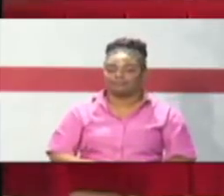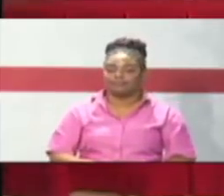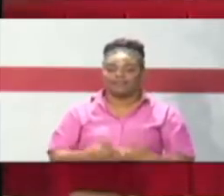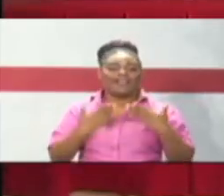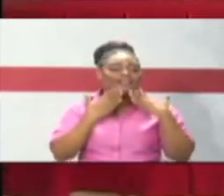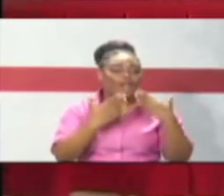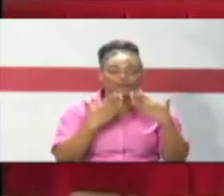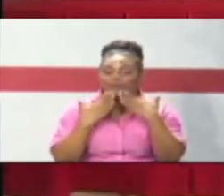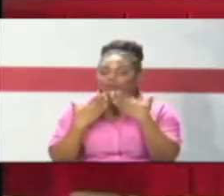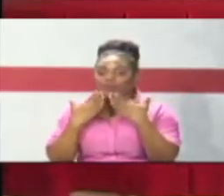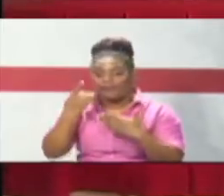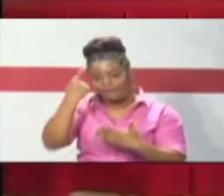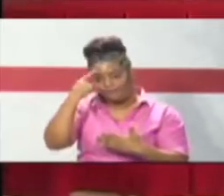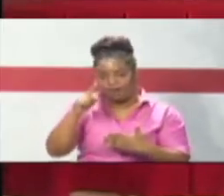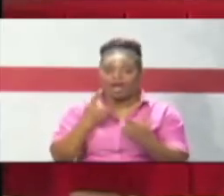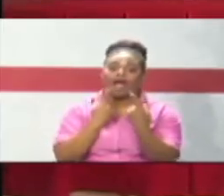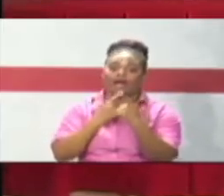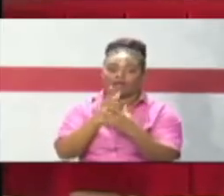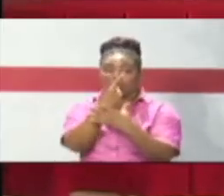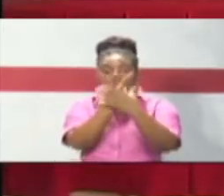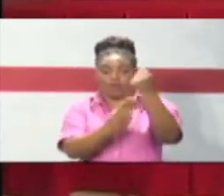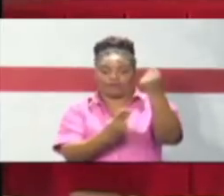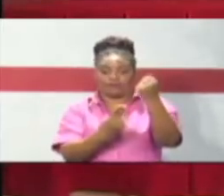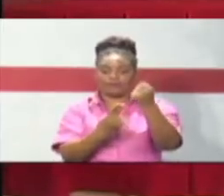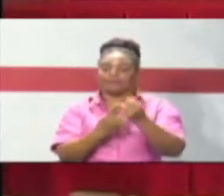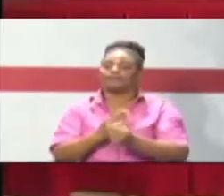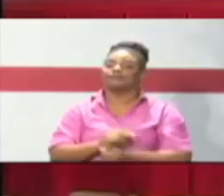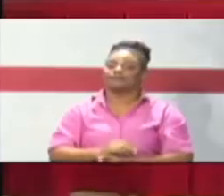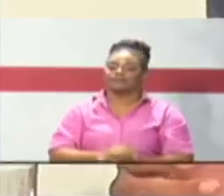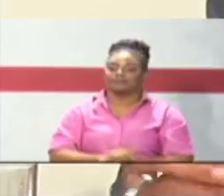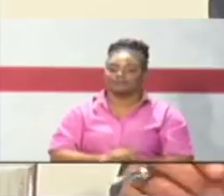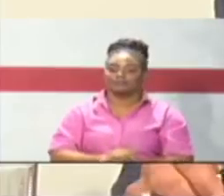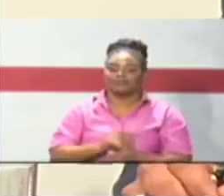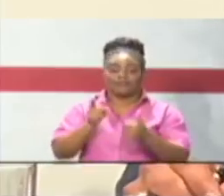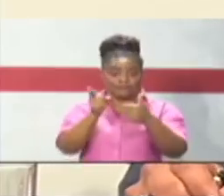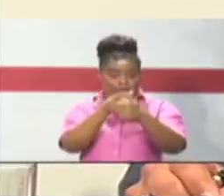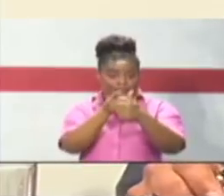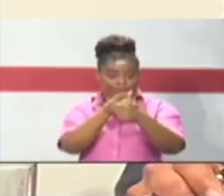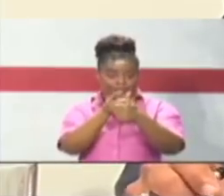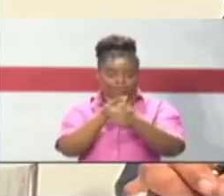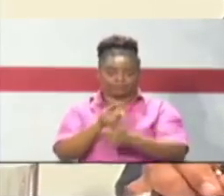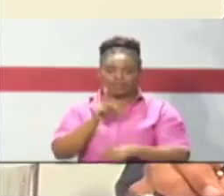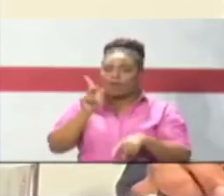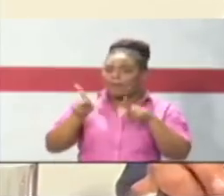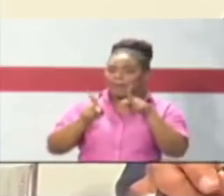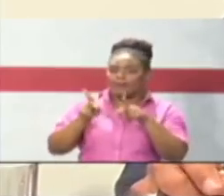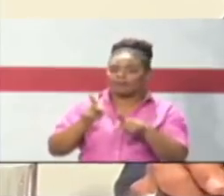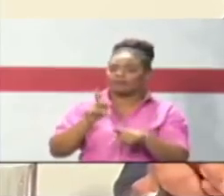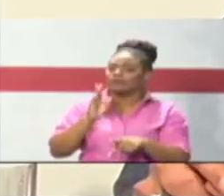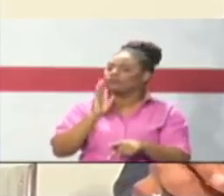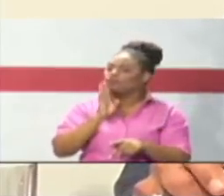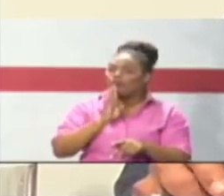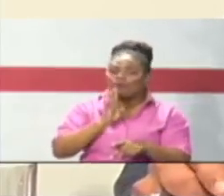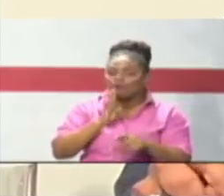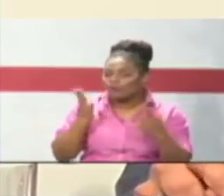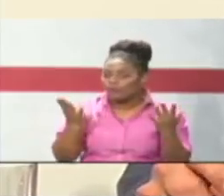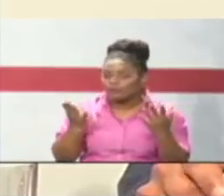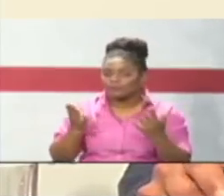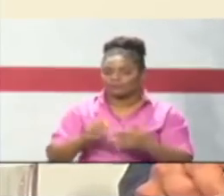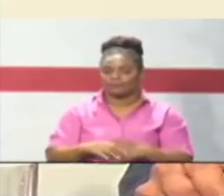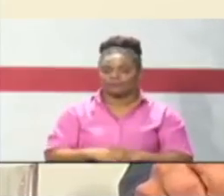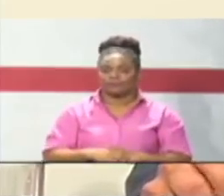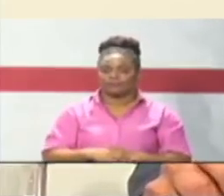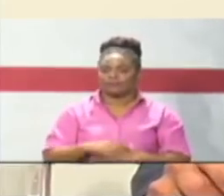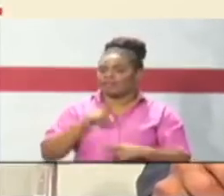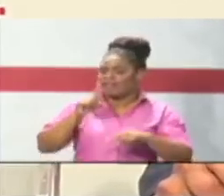take both questions. So yes, so claims are being made. One of the reasons we could not respond